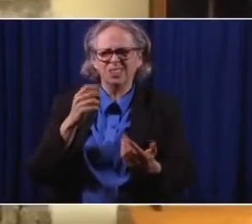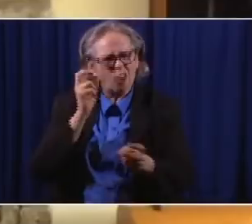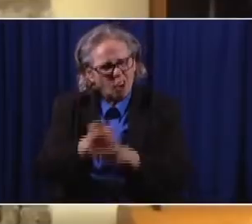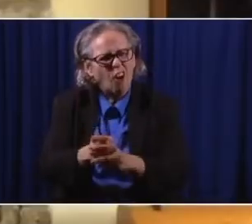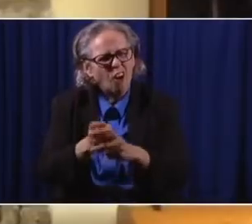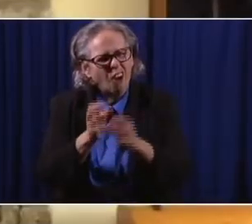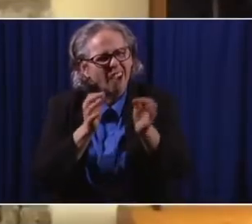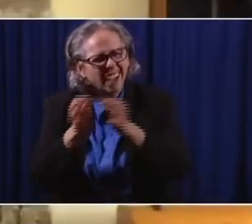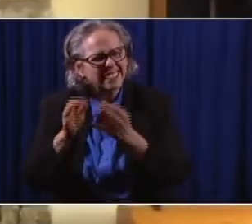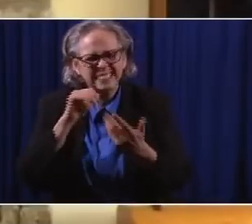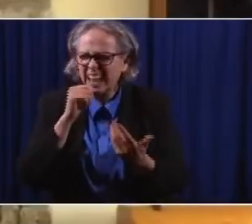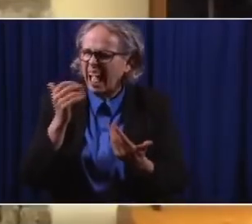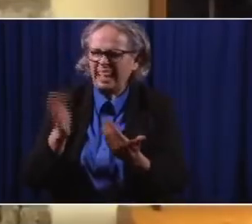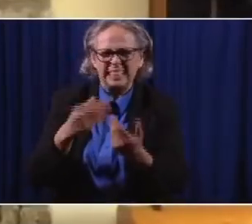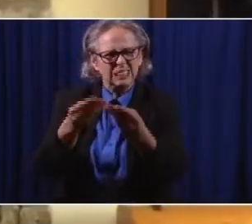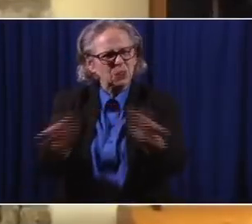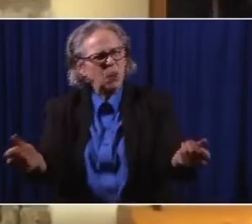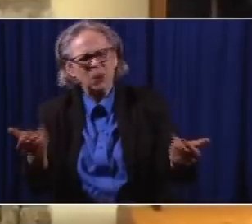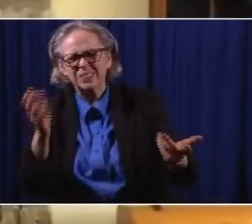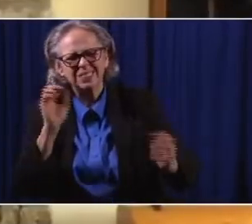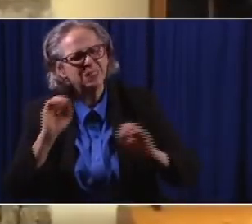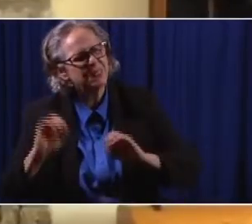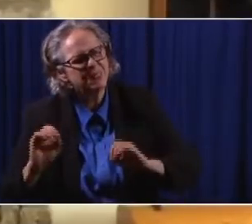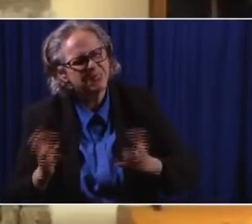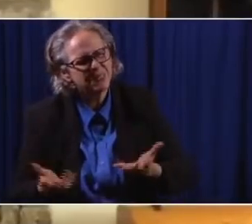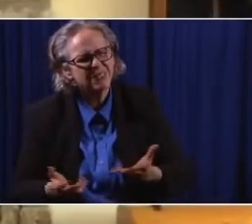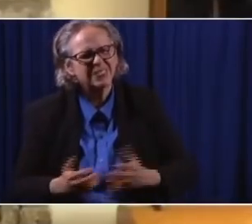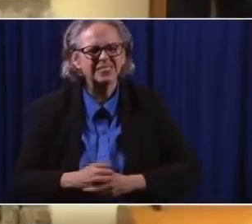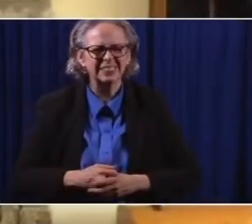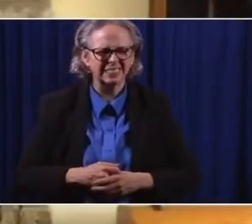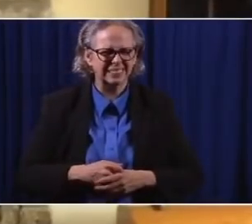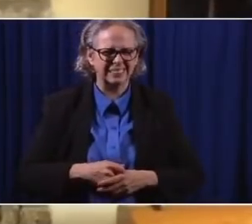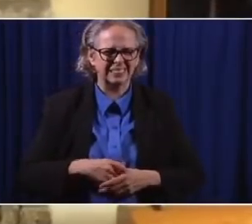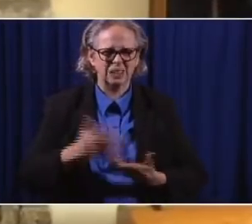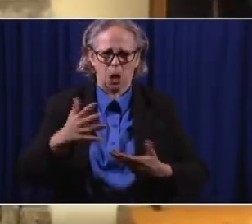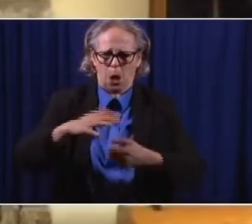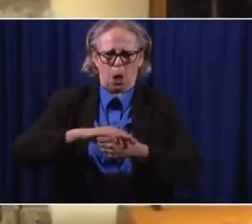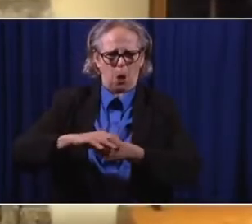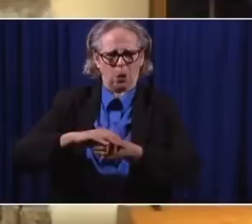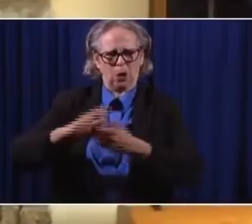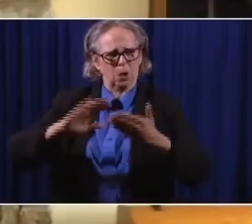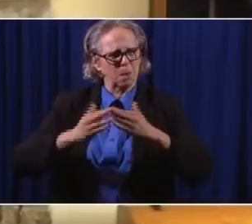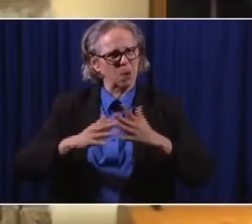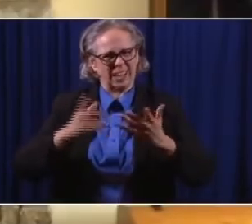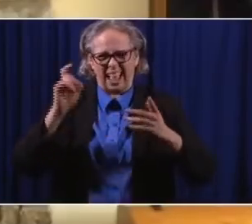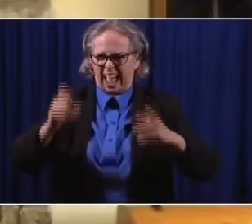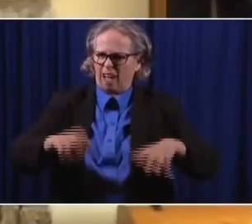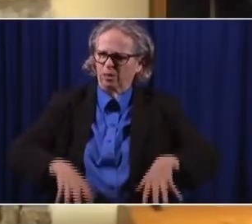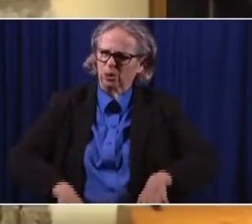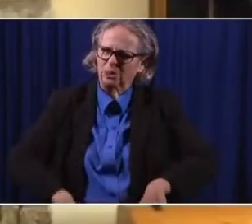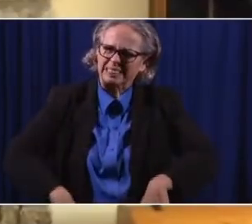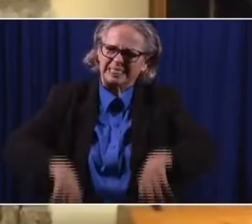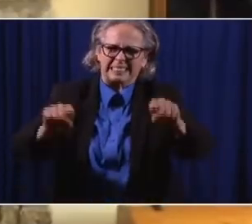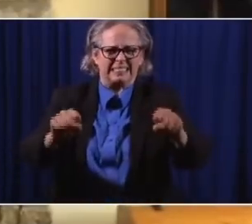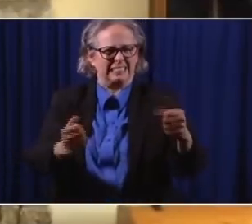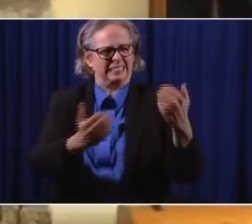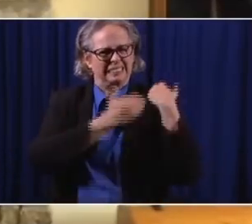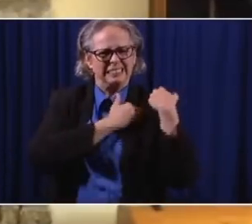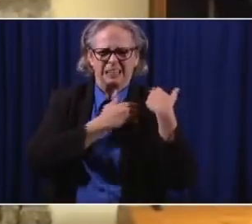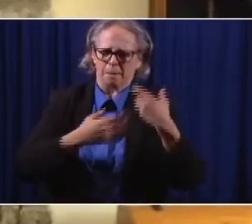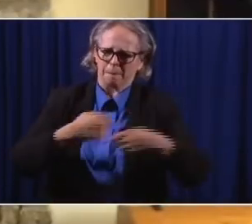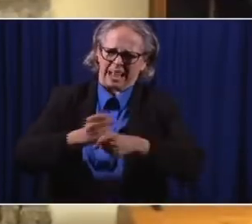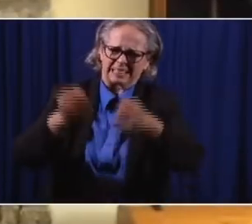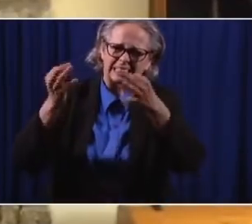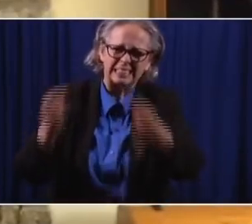We've left it to the local community to make this decision. Part of my job, I think, is to give the local community as